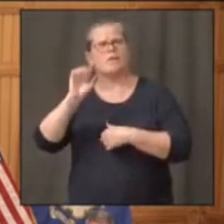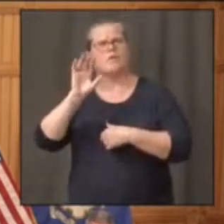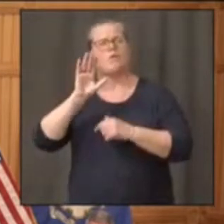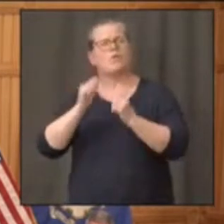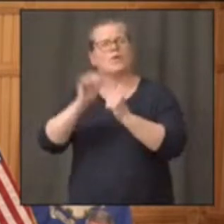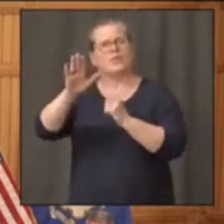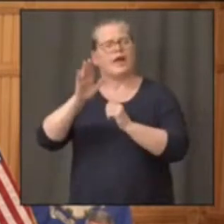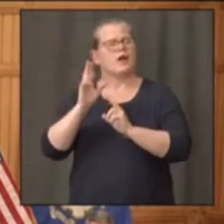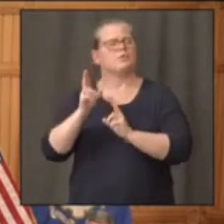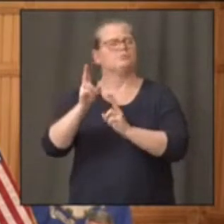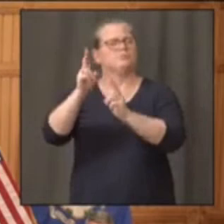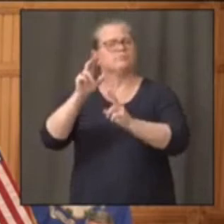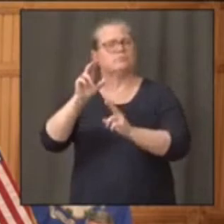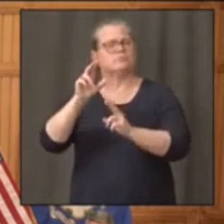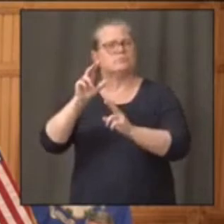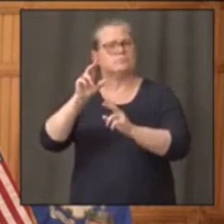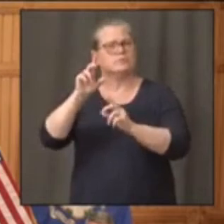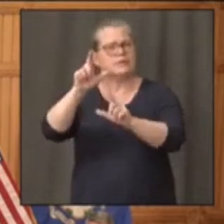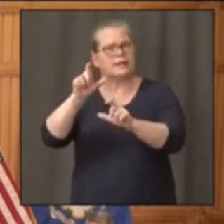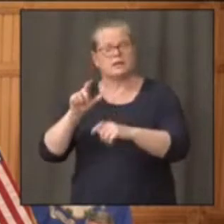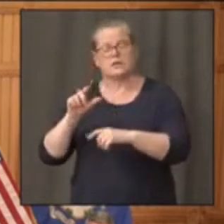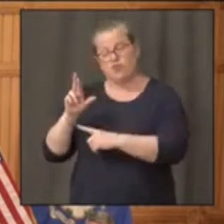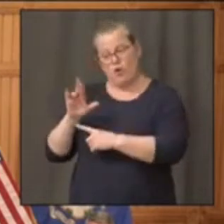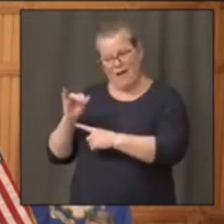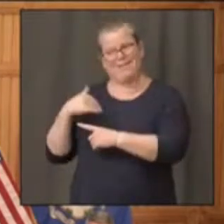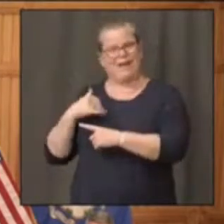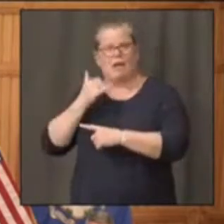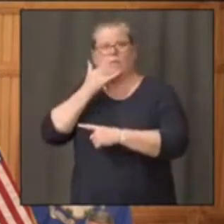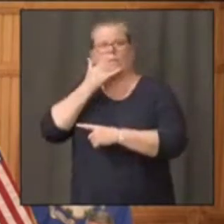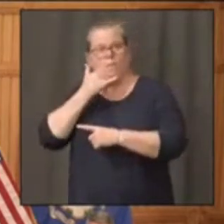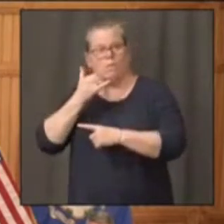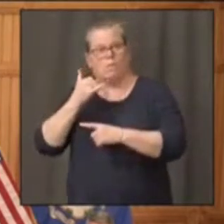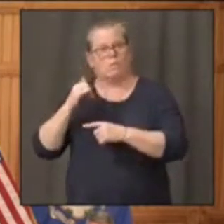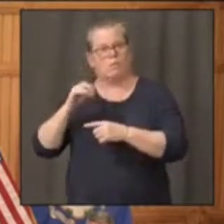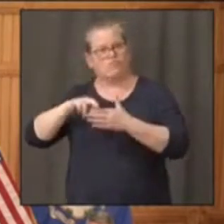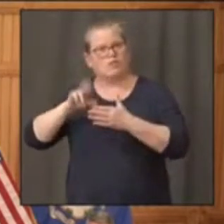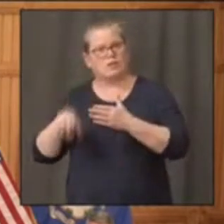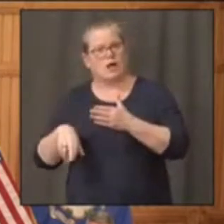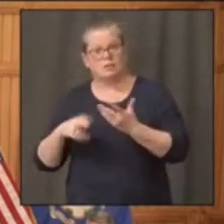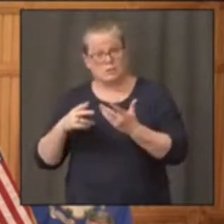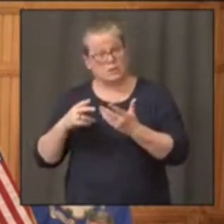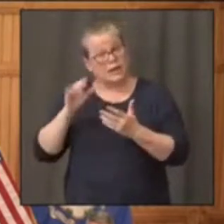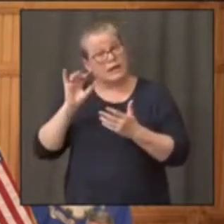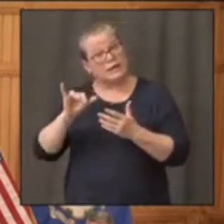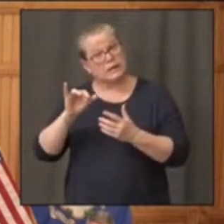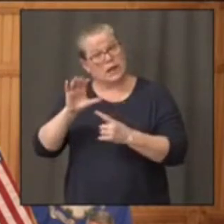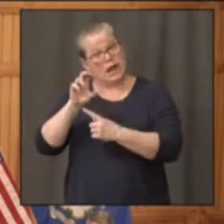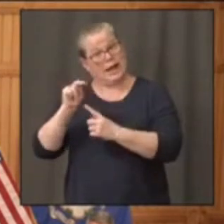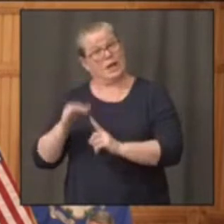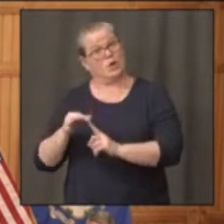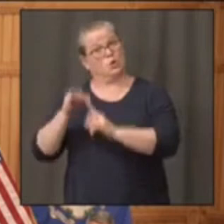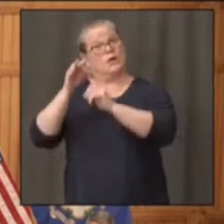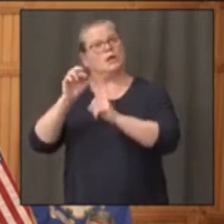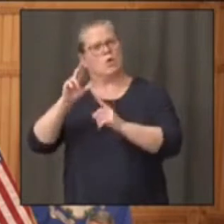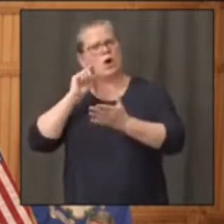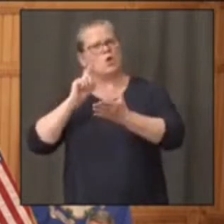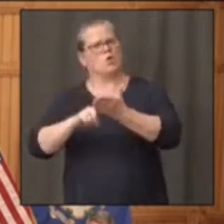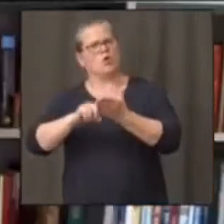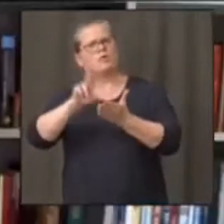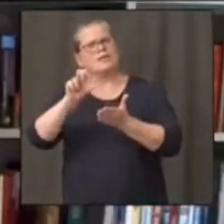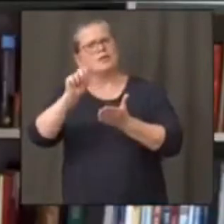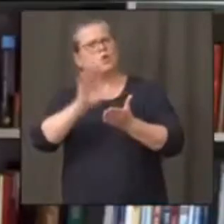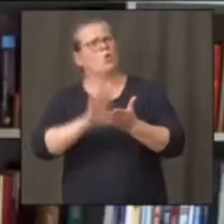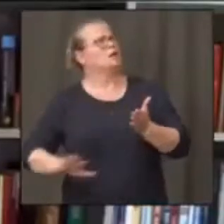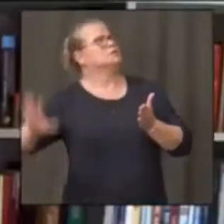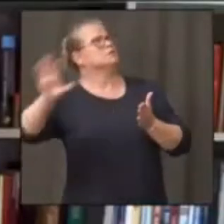Connecticut's problem, is this a unique one, or is this something you're seeing around the country with false positives? Yeah, no, thank you for that